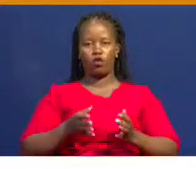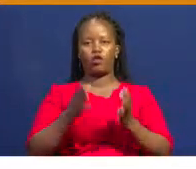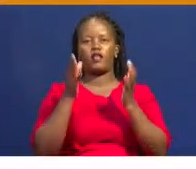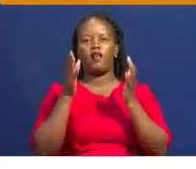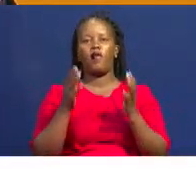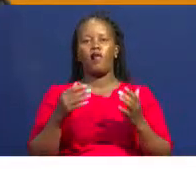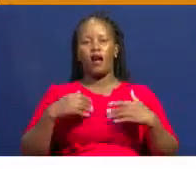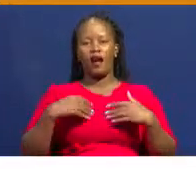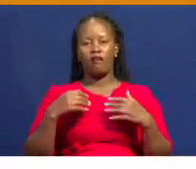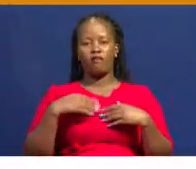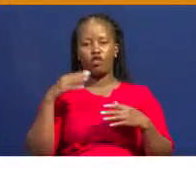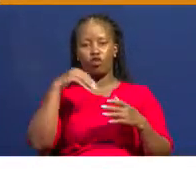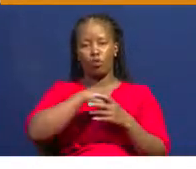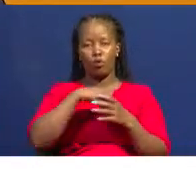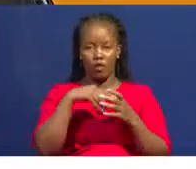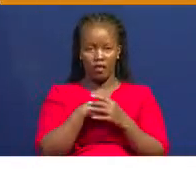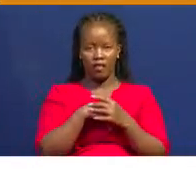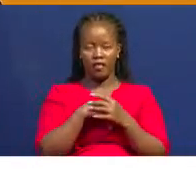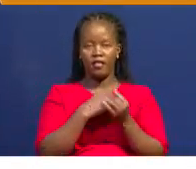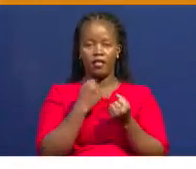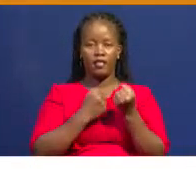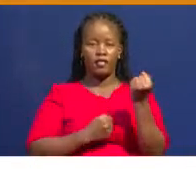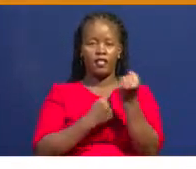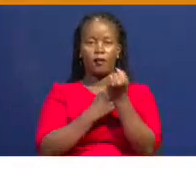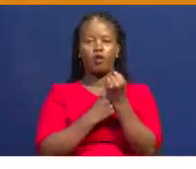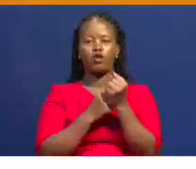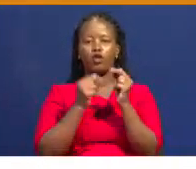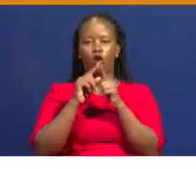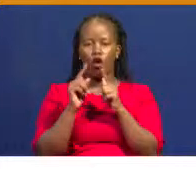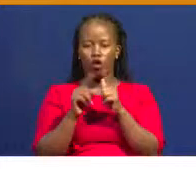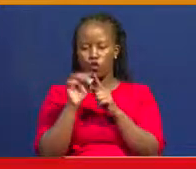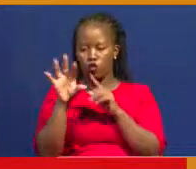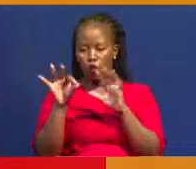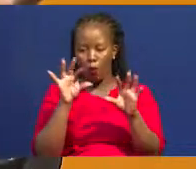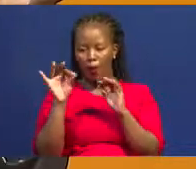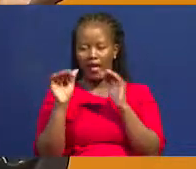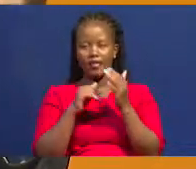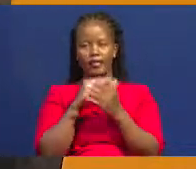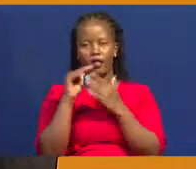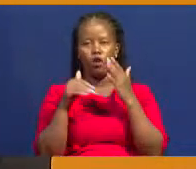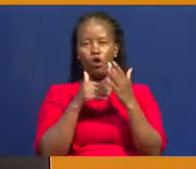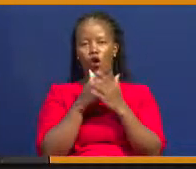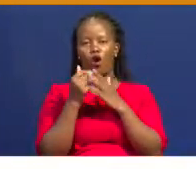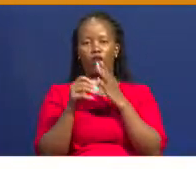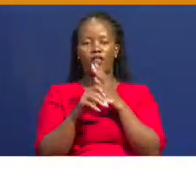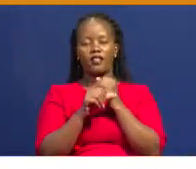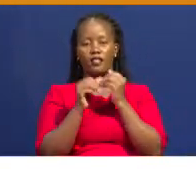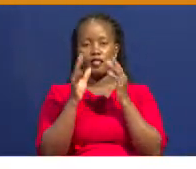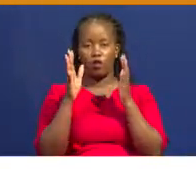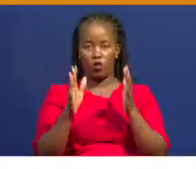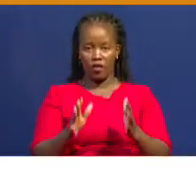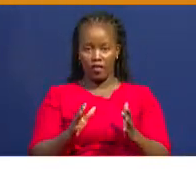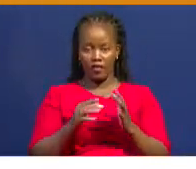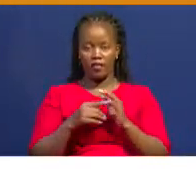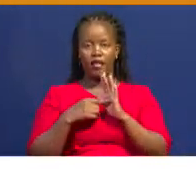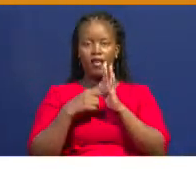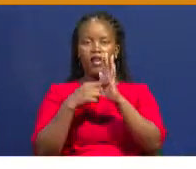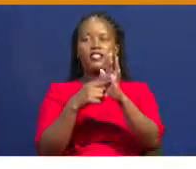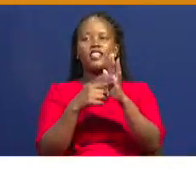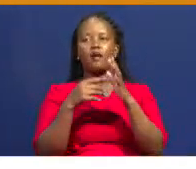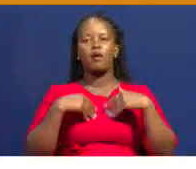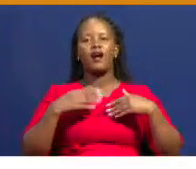incorporated the support and mapped all the stakeholders. For instance, we have the road contractor, that is